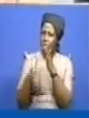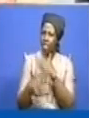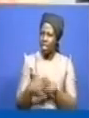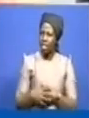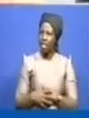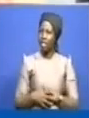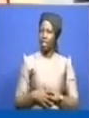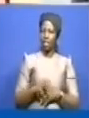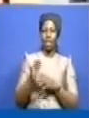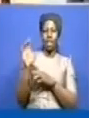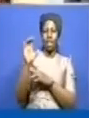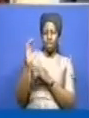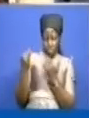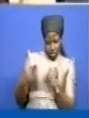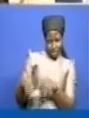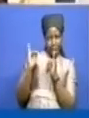Clinical trials,